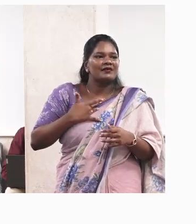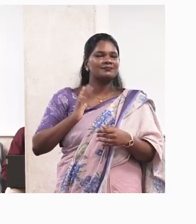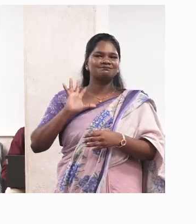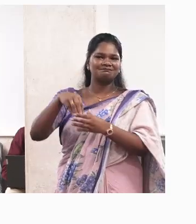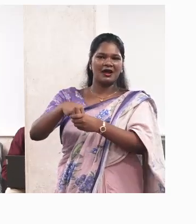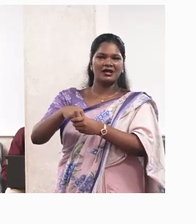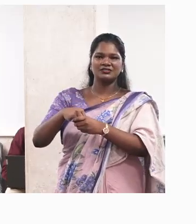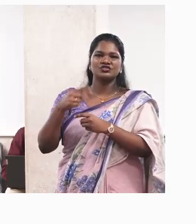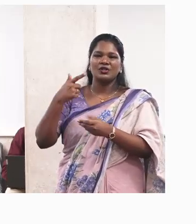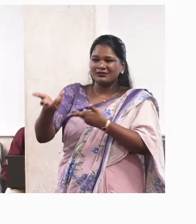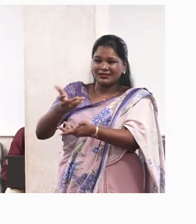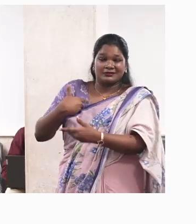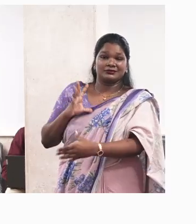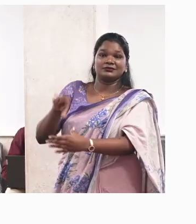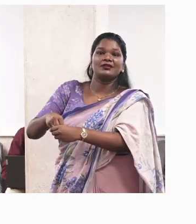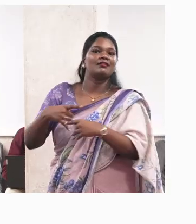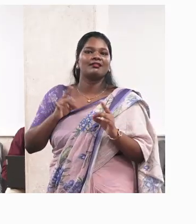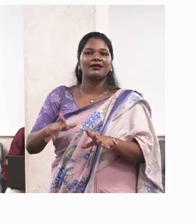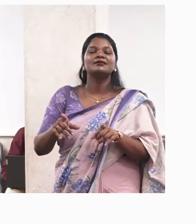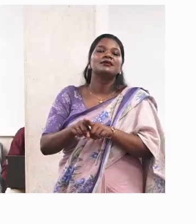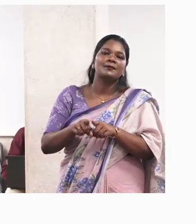part to the conversation. And